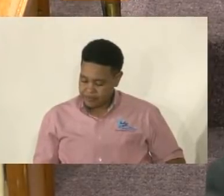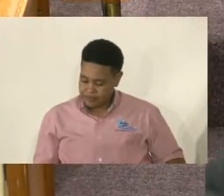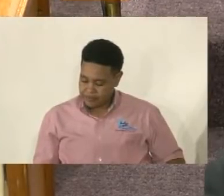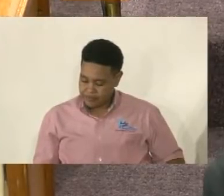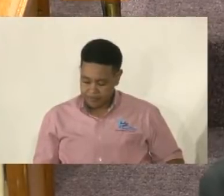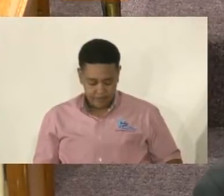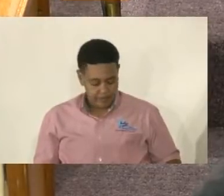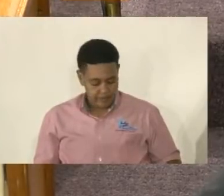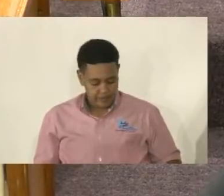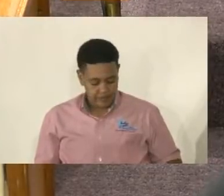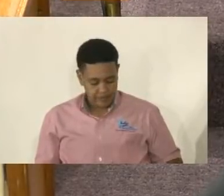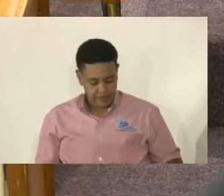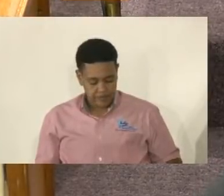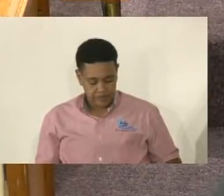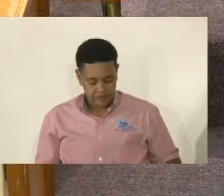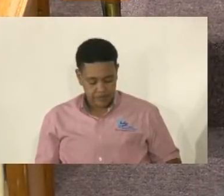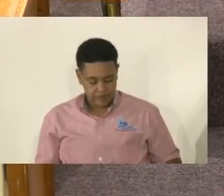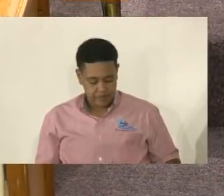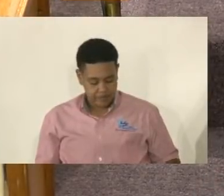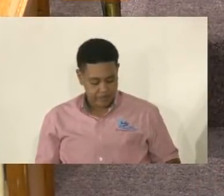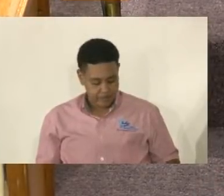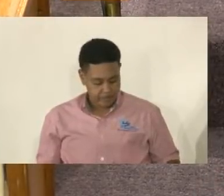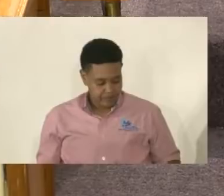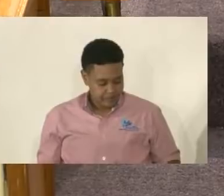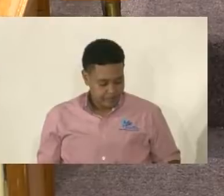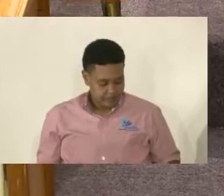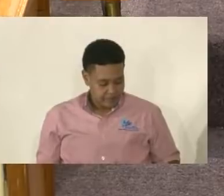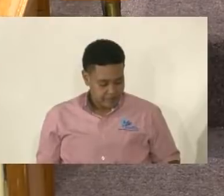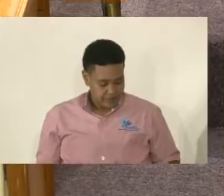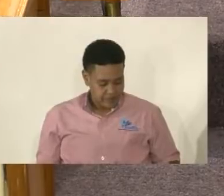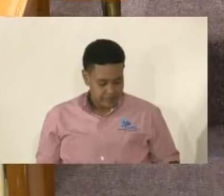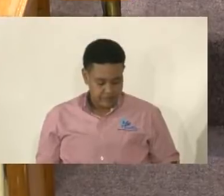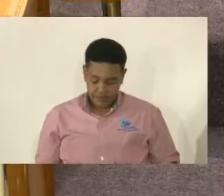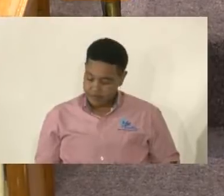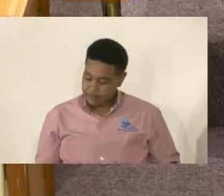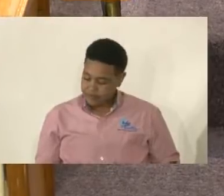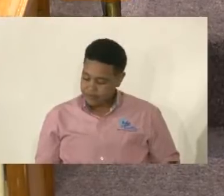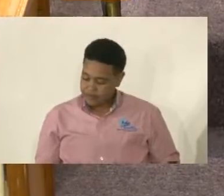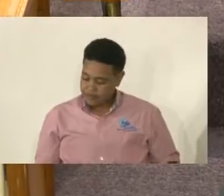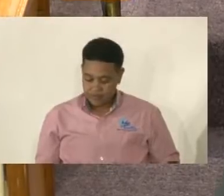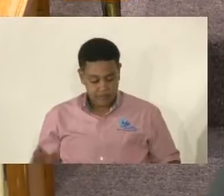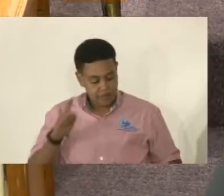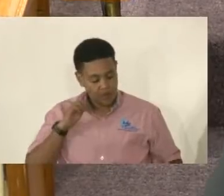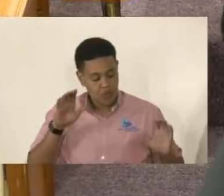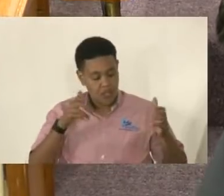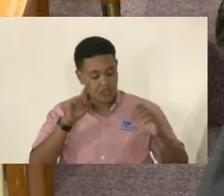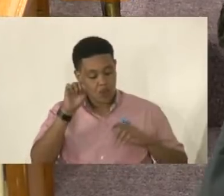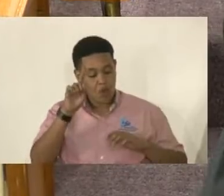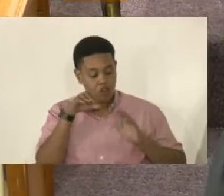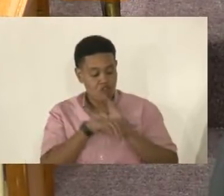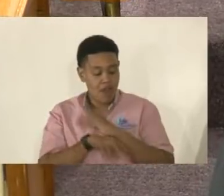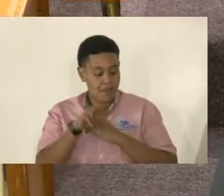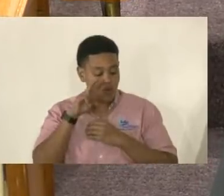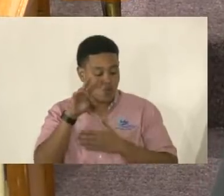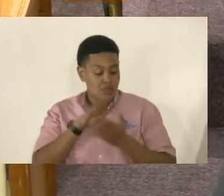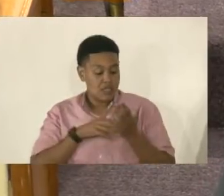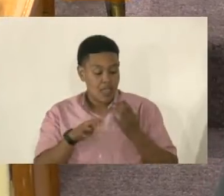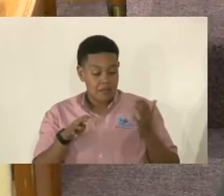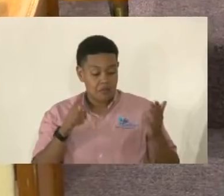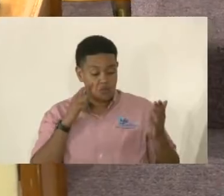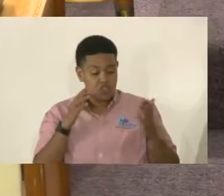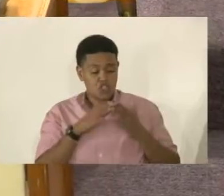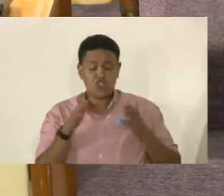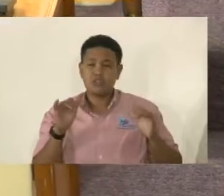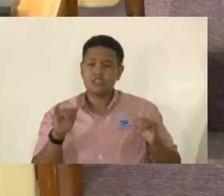and you look at the table, you will see that generally the trajectory is like that.